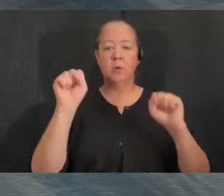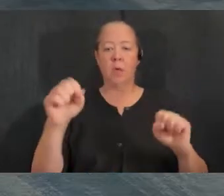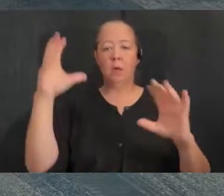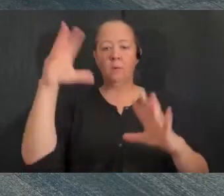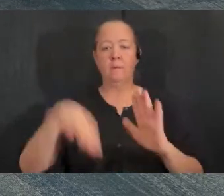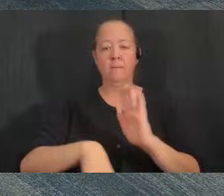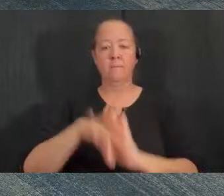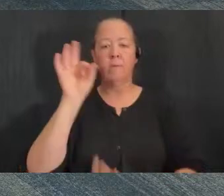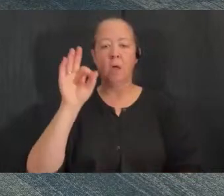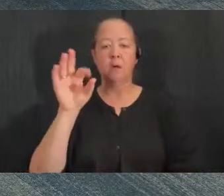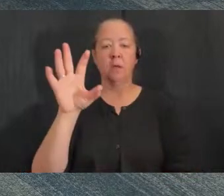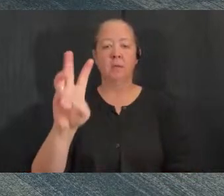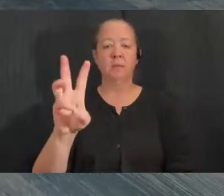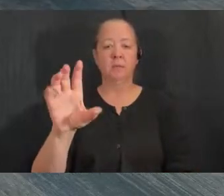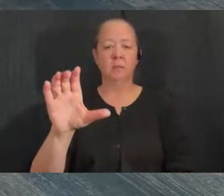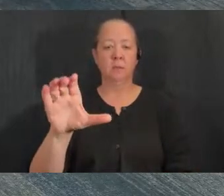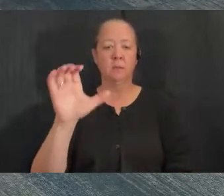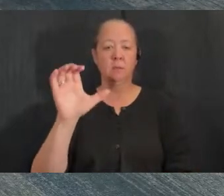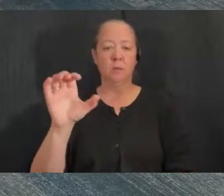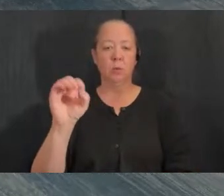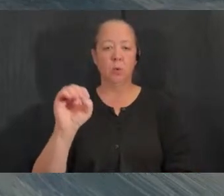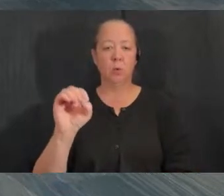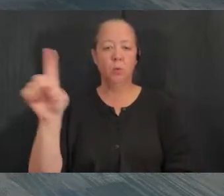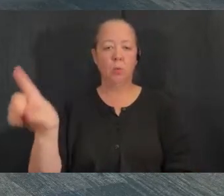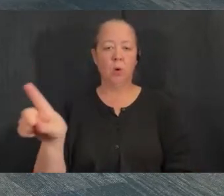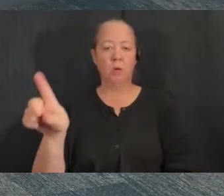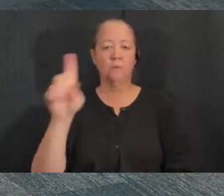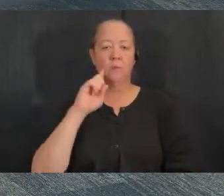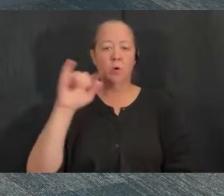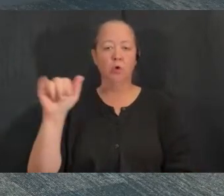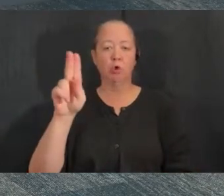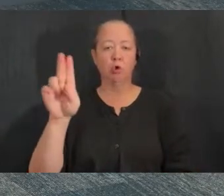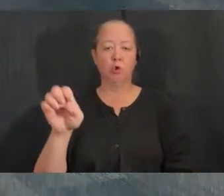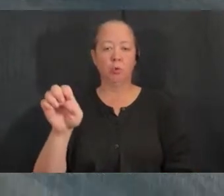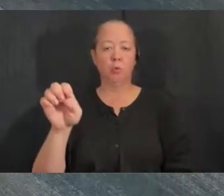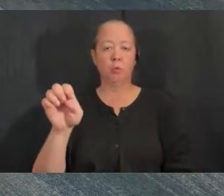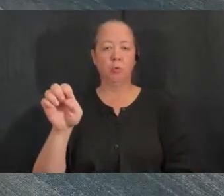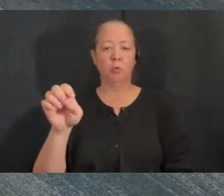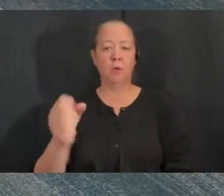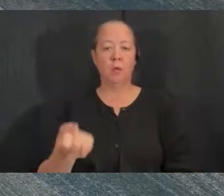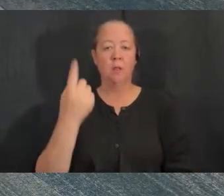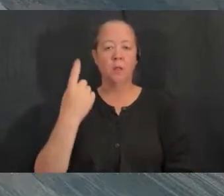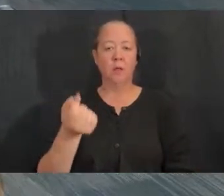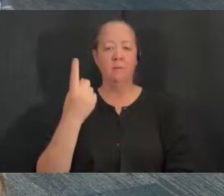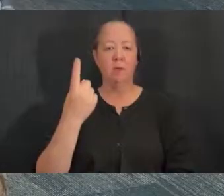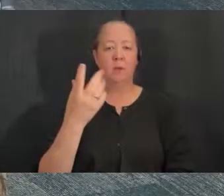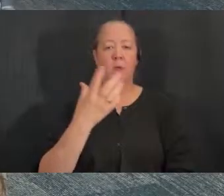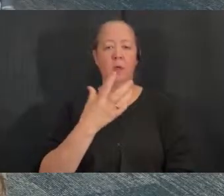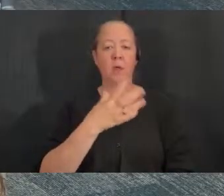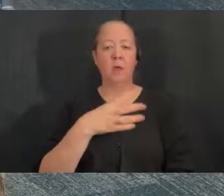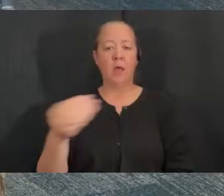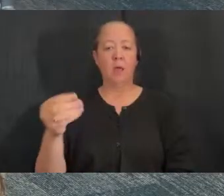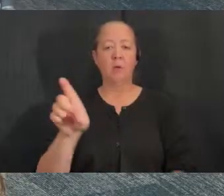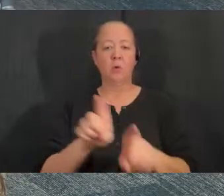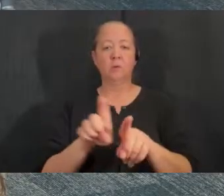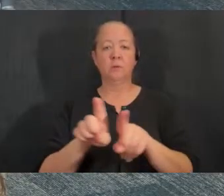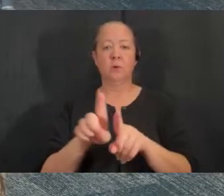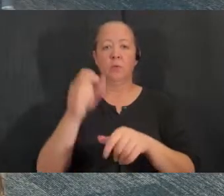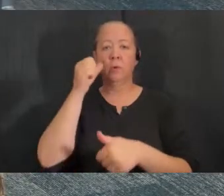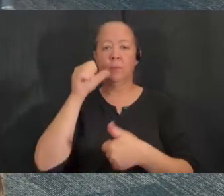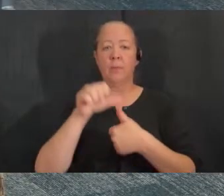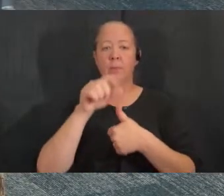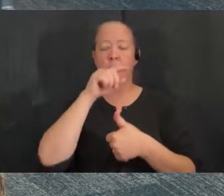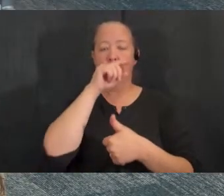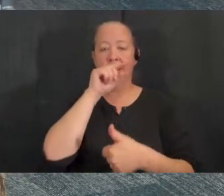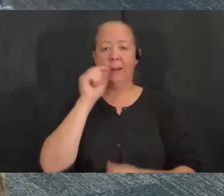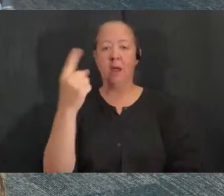by June 11th. One of 5 ideas. Oh, and don't forget to wall off $500,000 for capital improvement budget